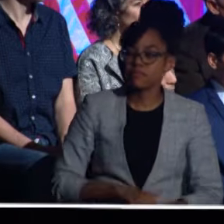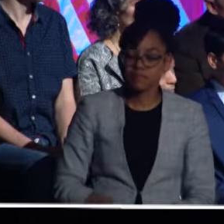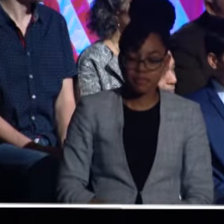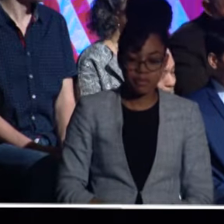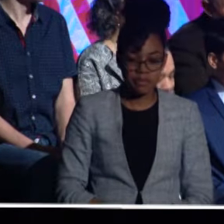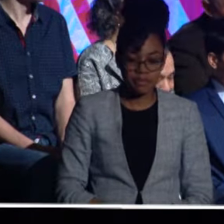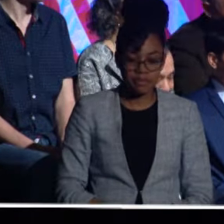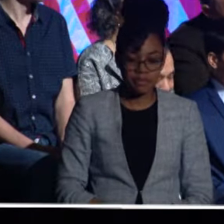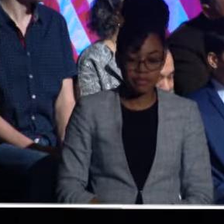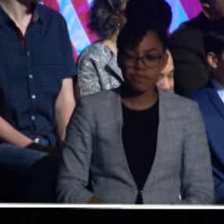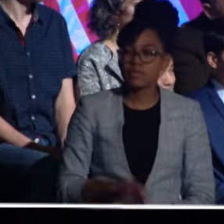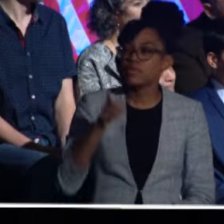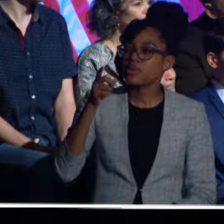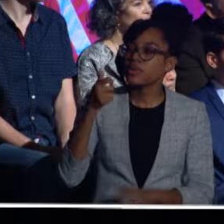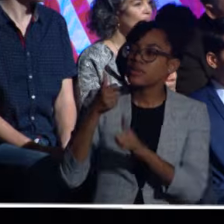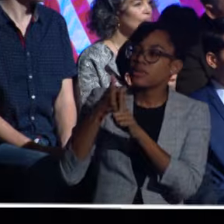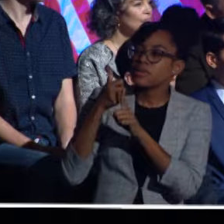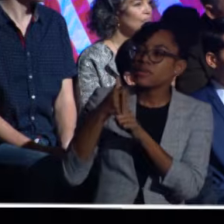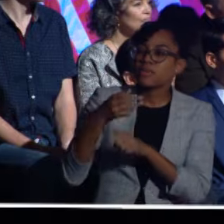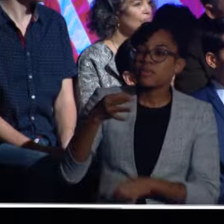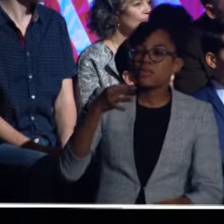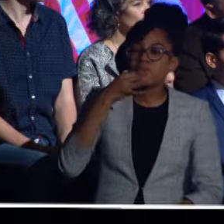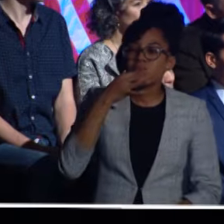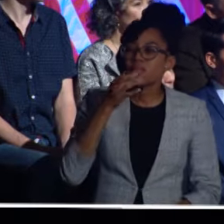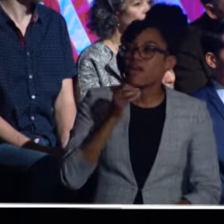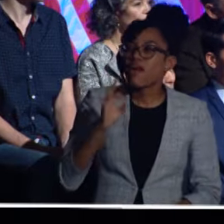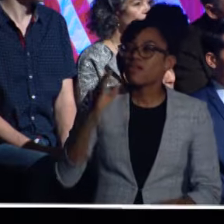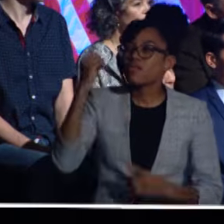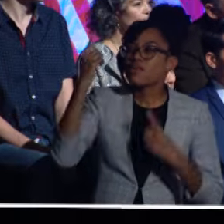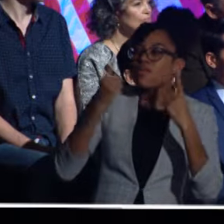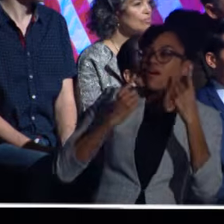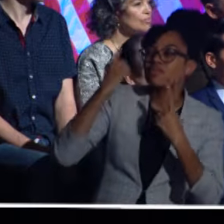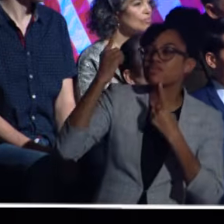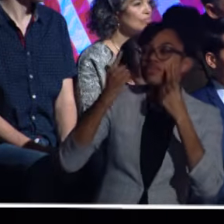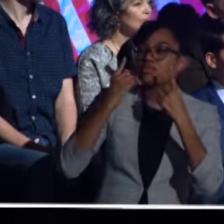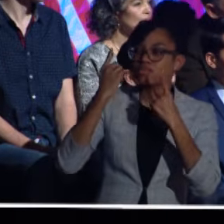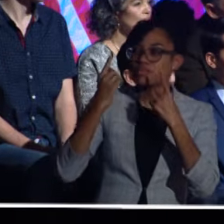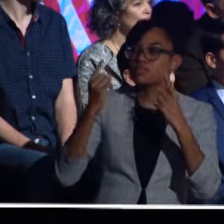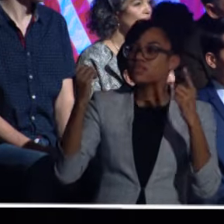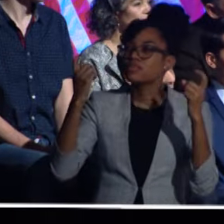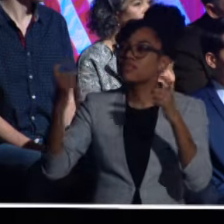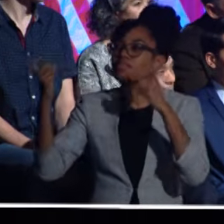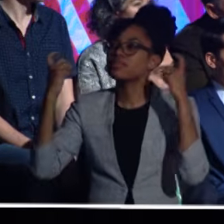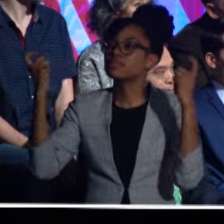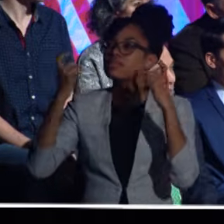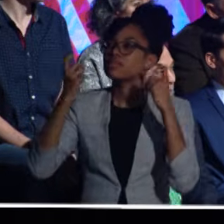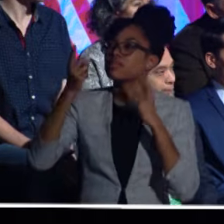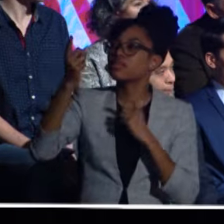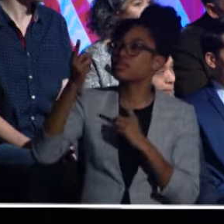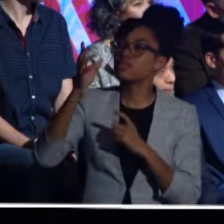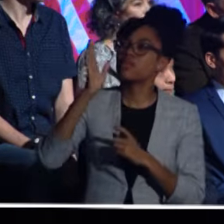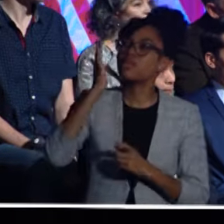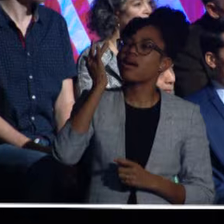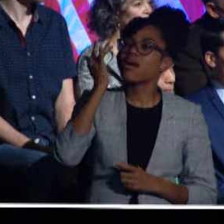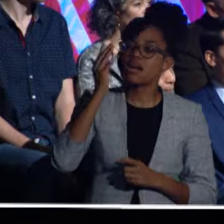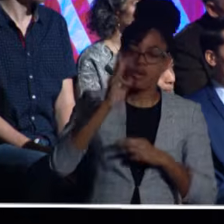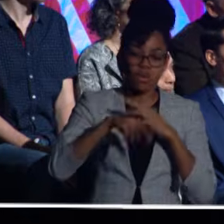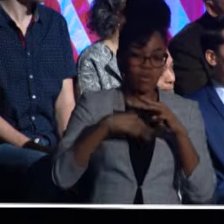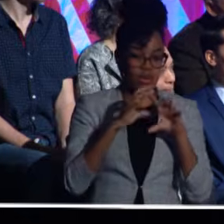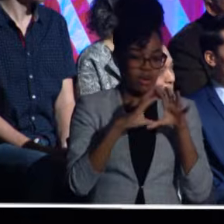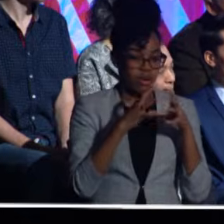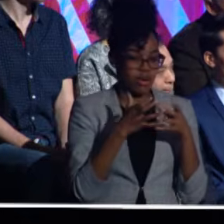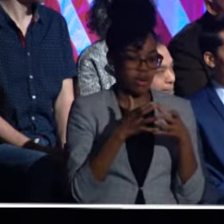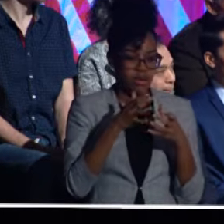Haniflaot, Master of Wonder, we praise you for renewing the world afresh each day, offering us